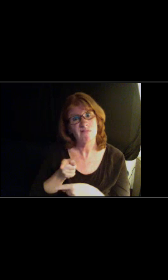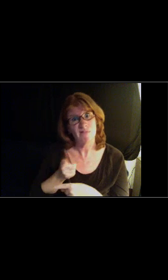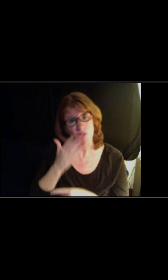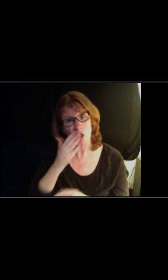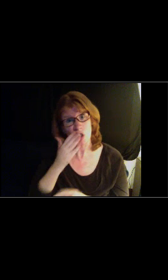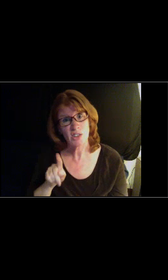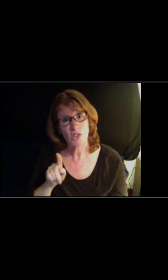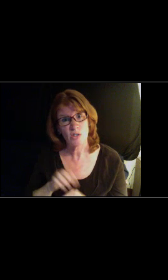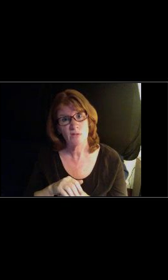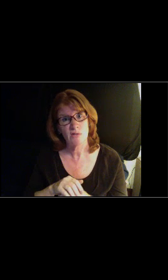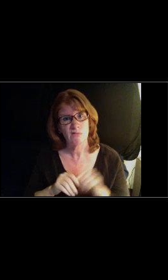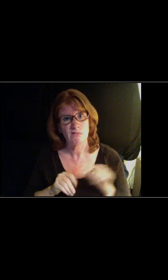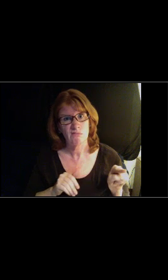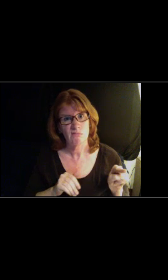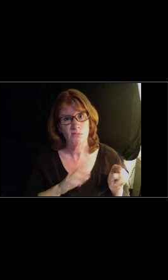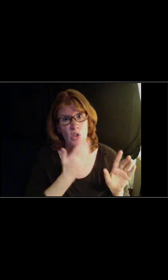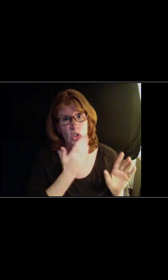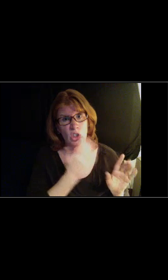most of the time